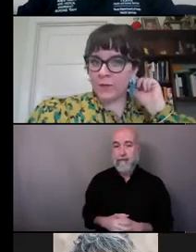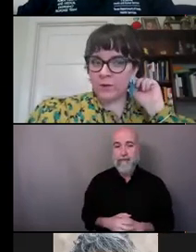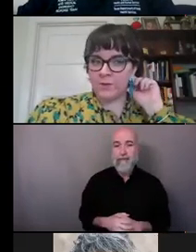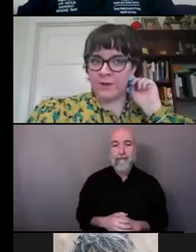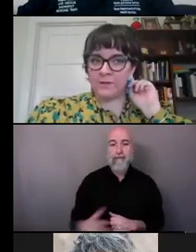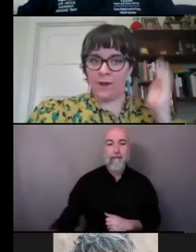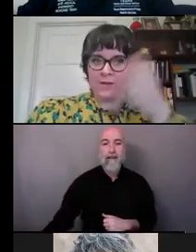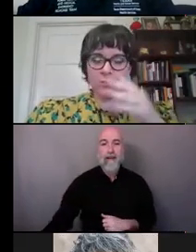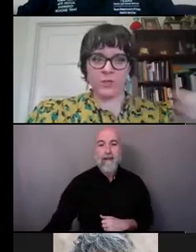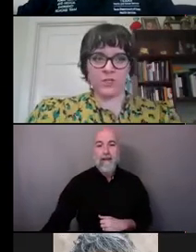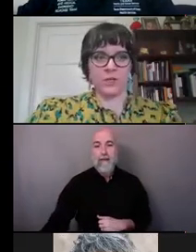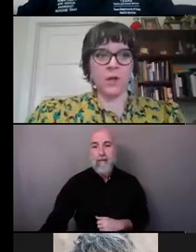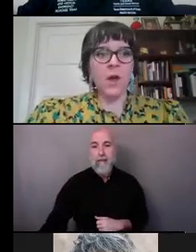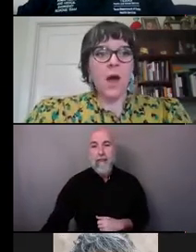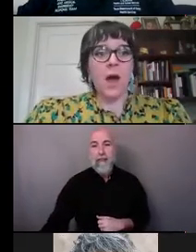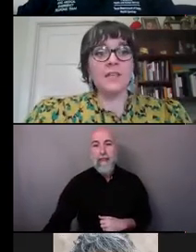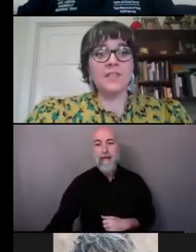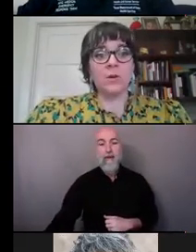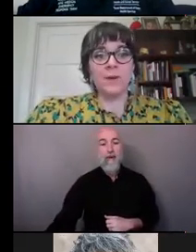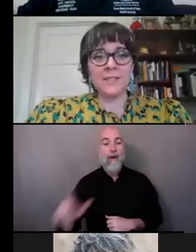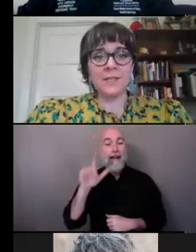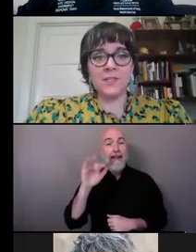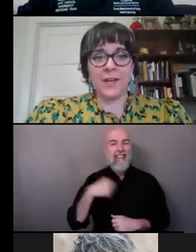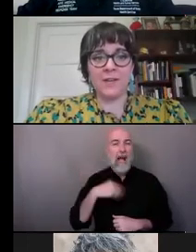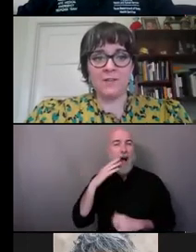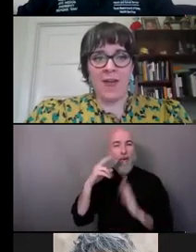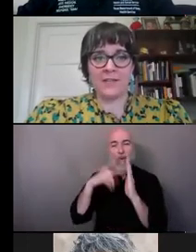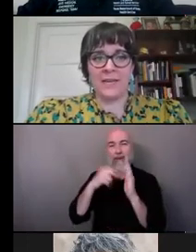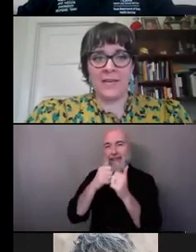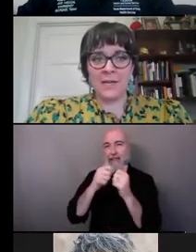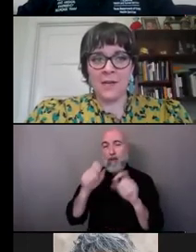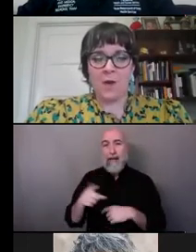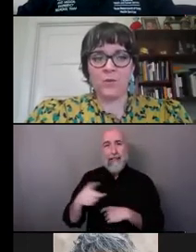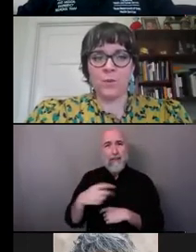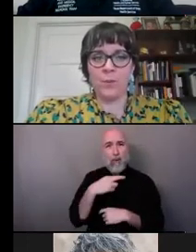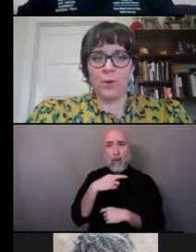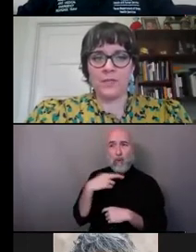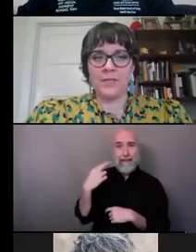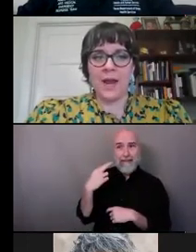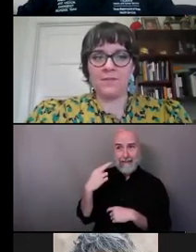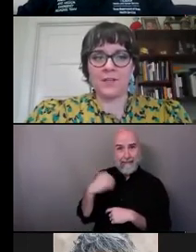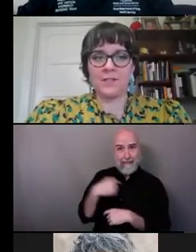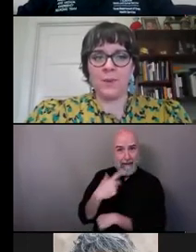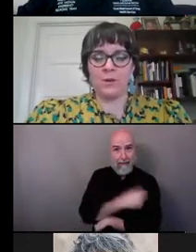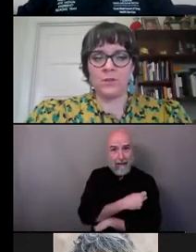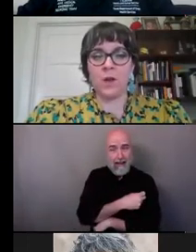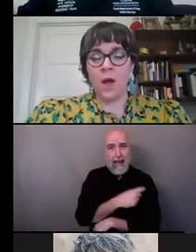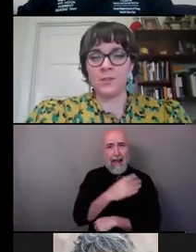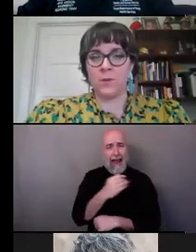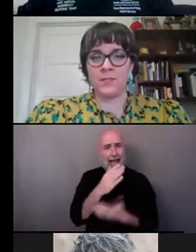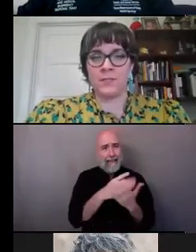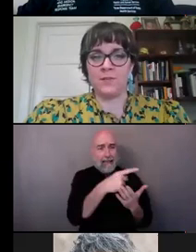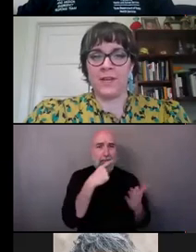Alrighty, I'm going to go ahead and read aloud each question. Is there a risk to getting the vaccine? How do the reported side effects compare